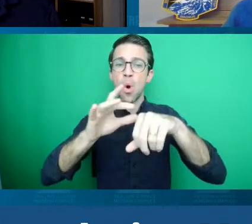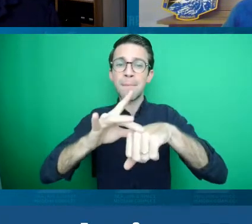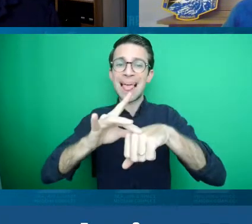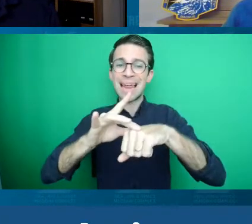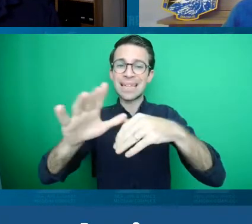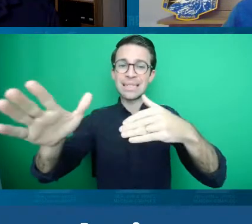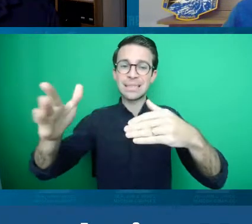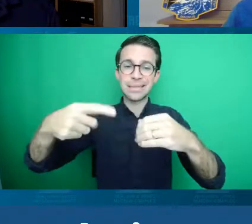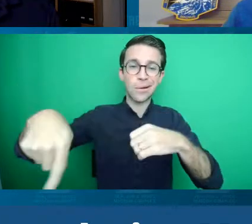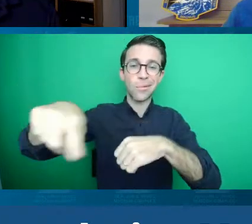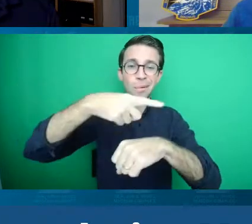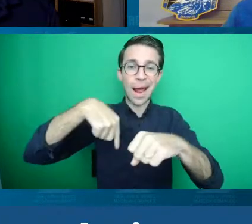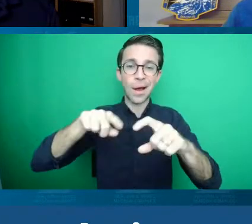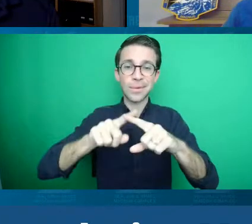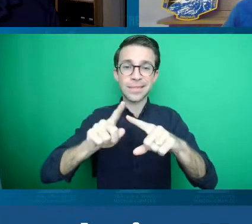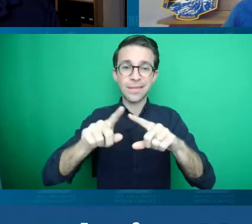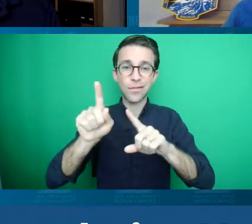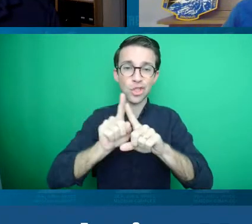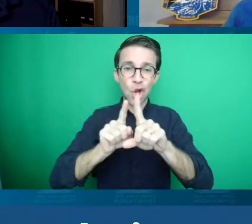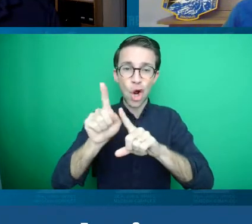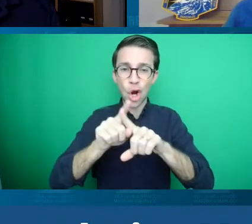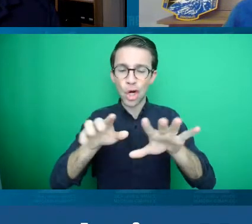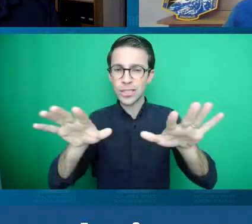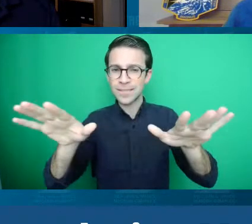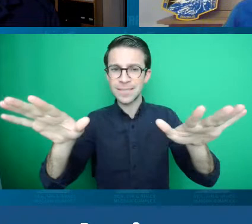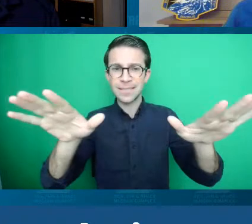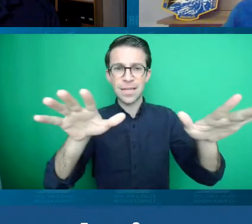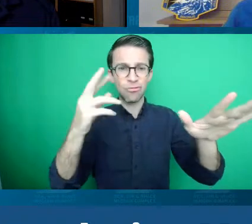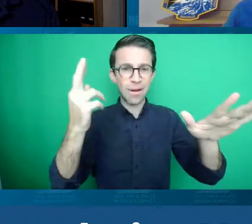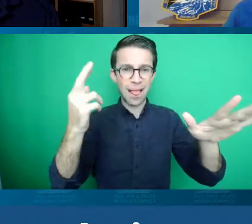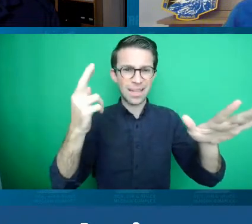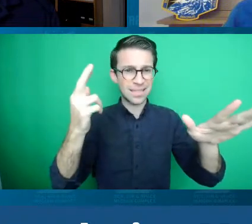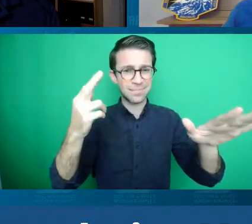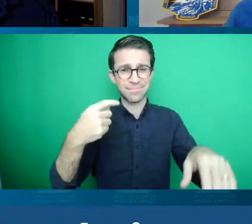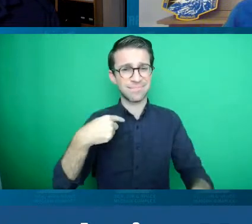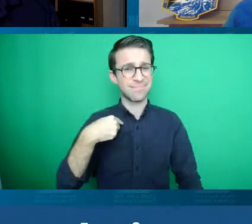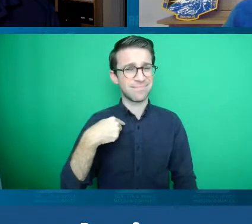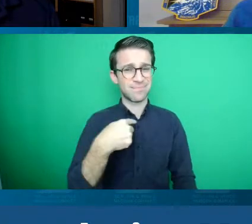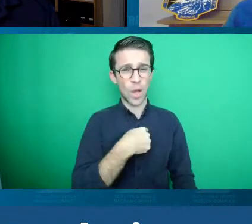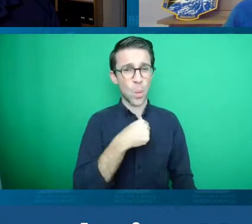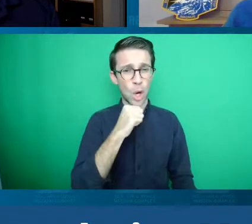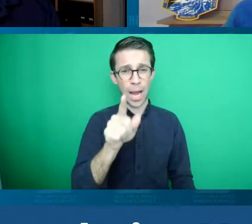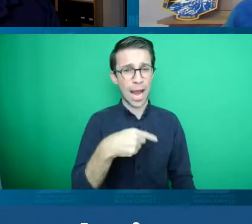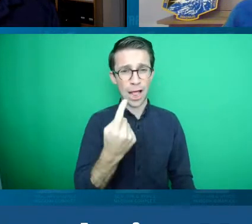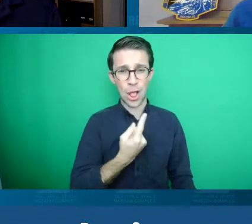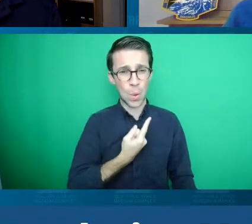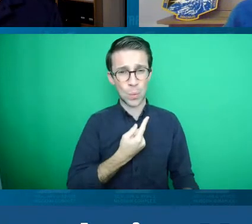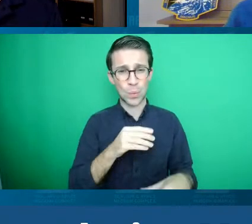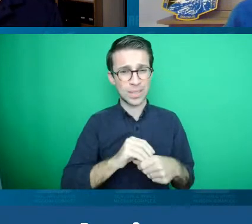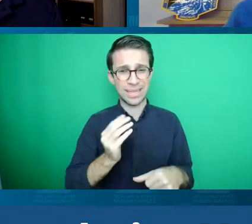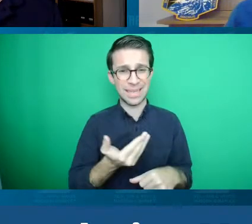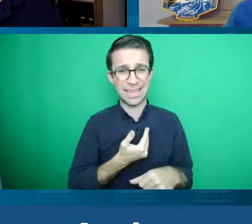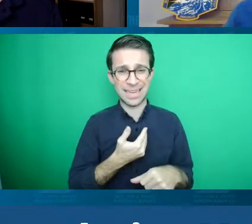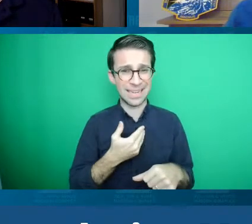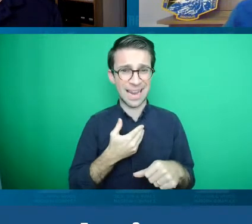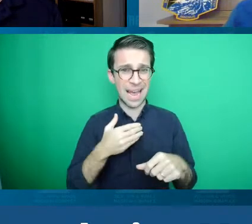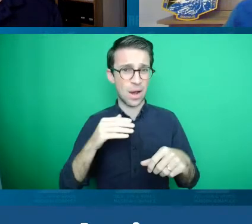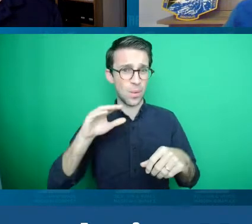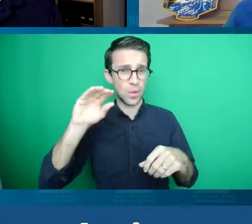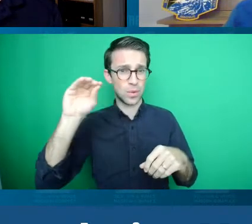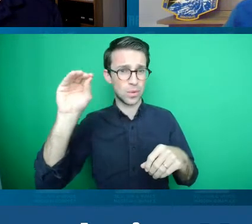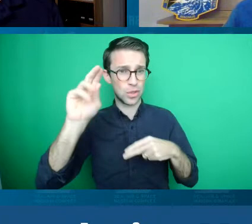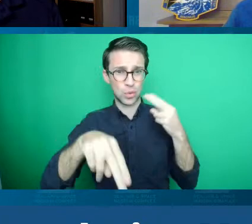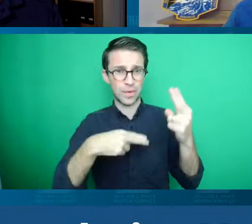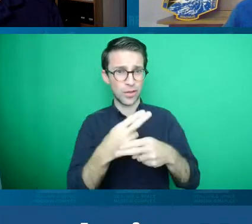and sort of looking and realizing that we're not alone in our solar system. There are other places